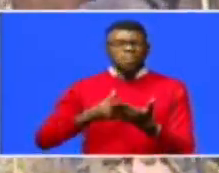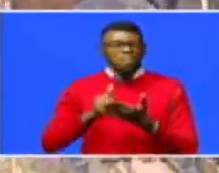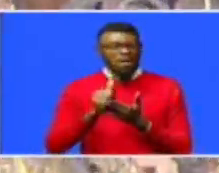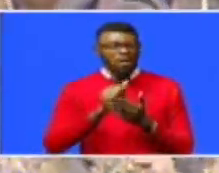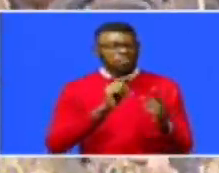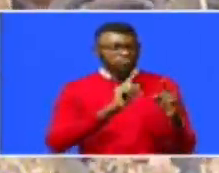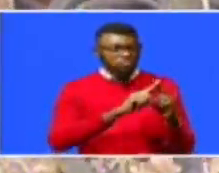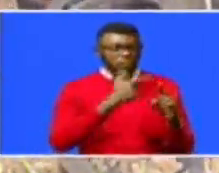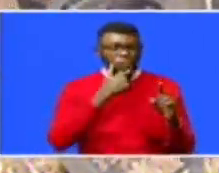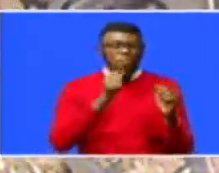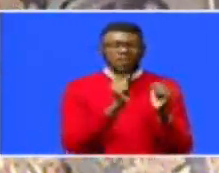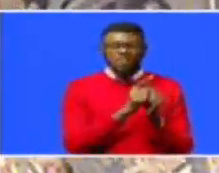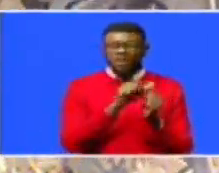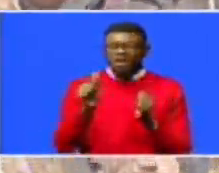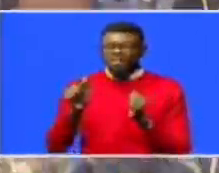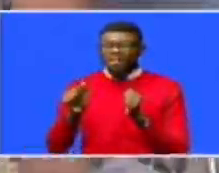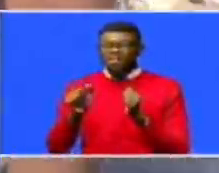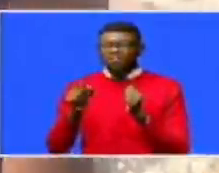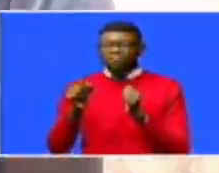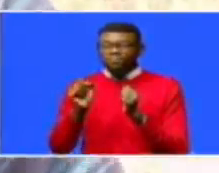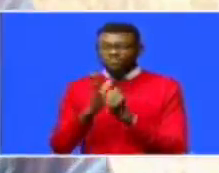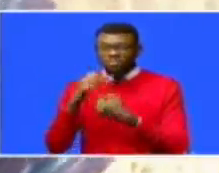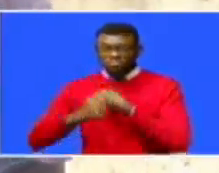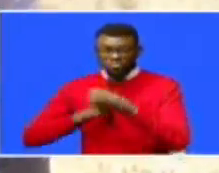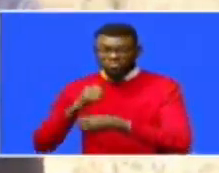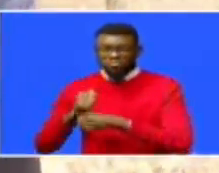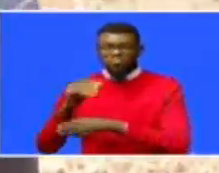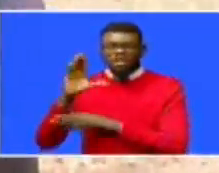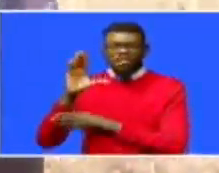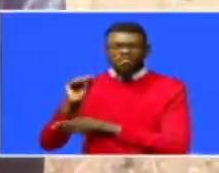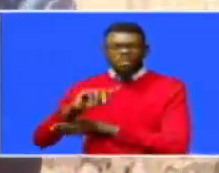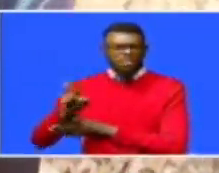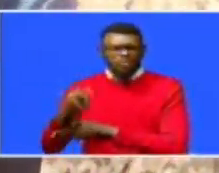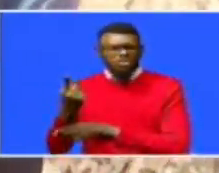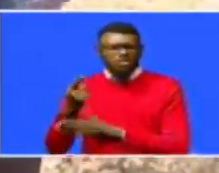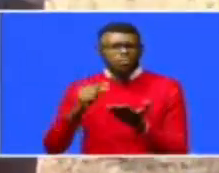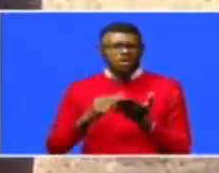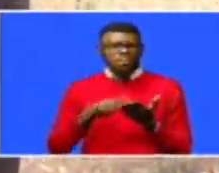and 14 for a mere 50,000 Uganda shillings, an equivalent of